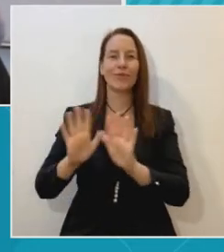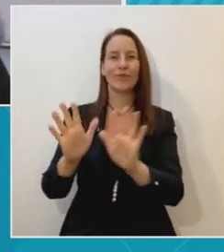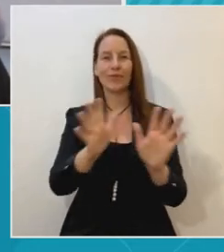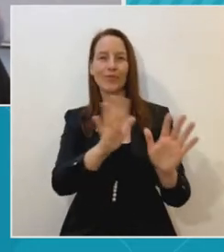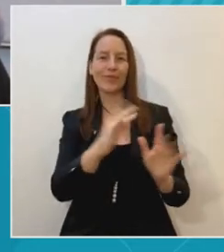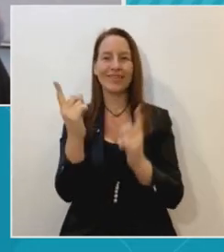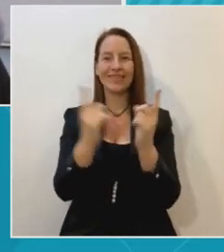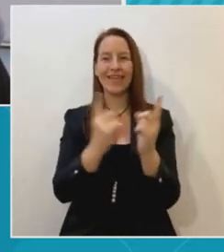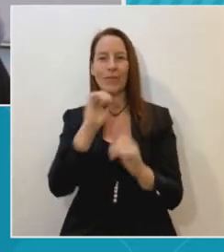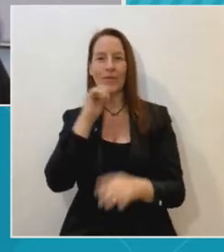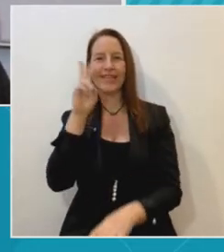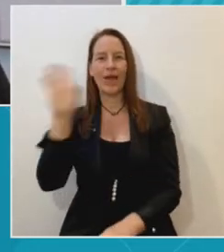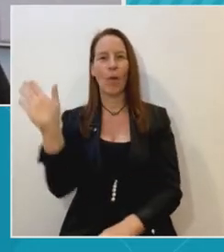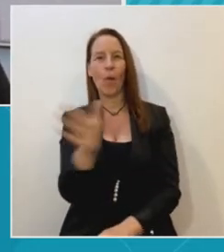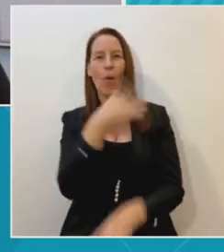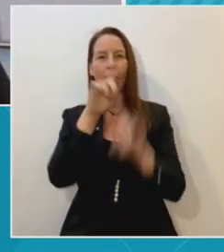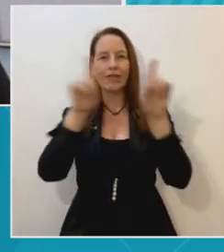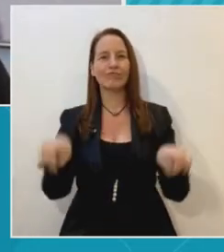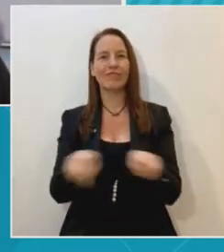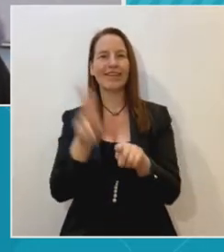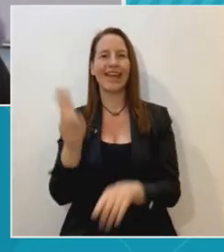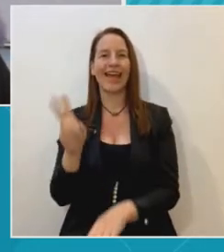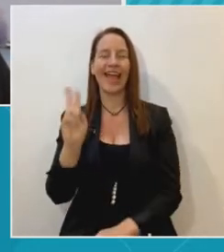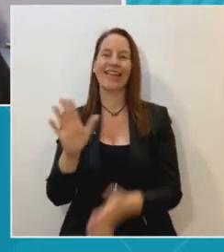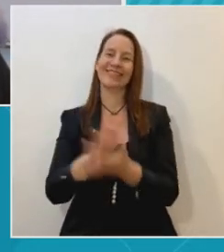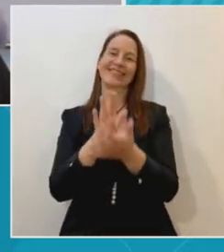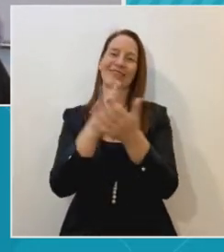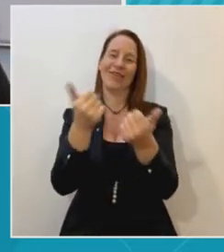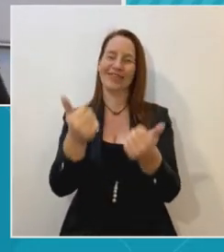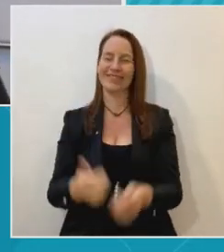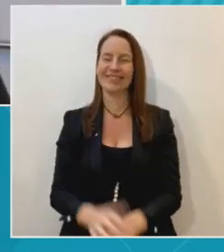screen a second time. Enjoy.